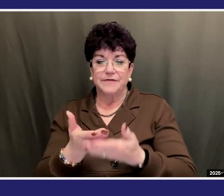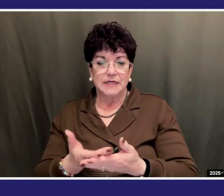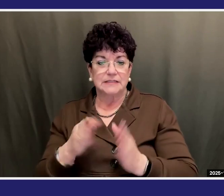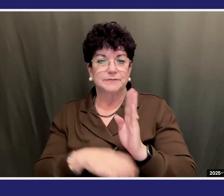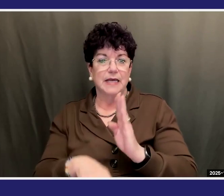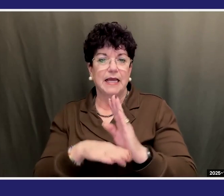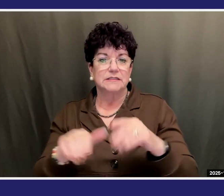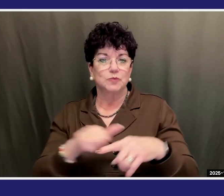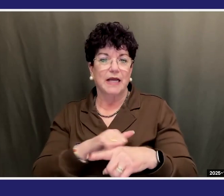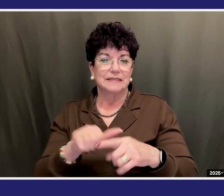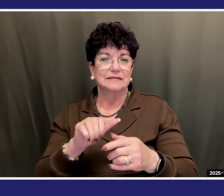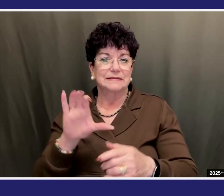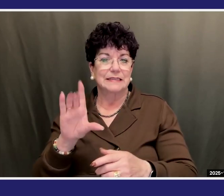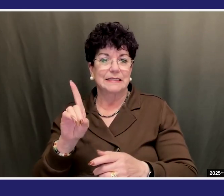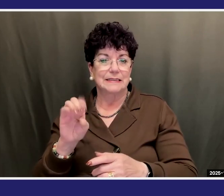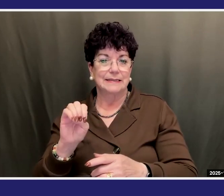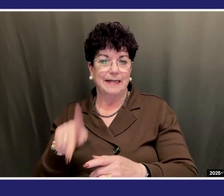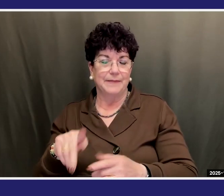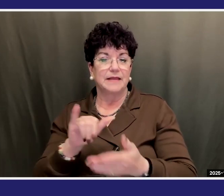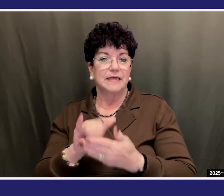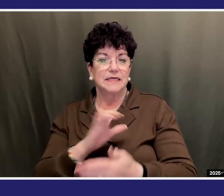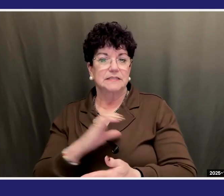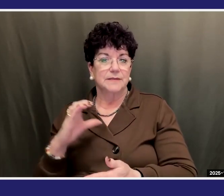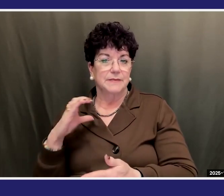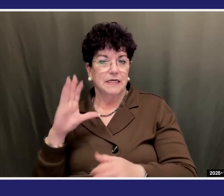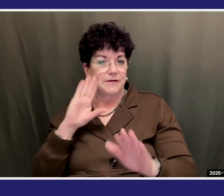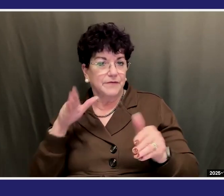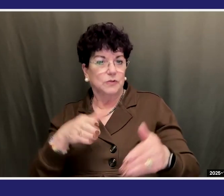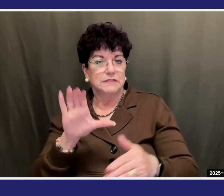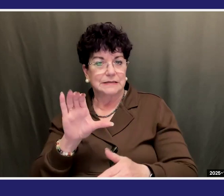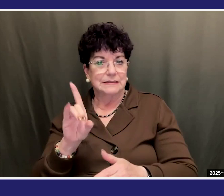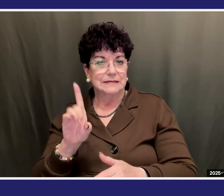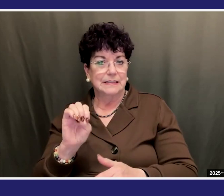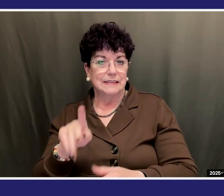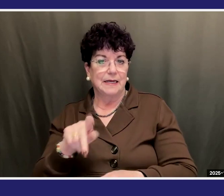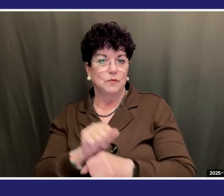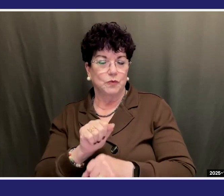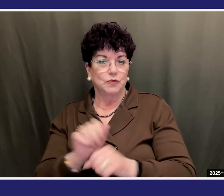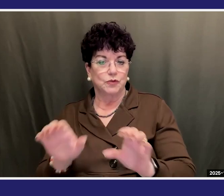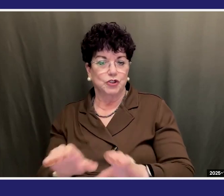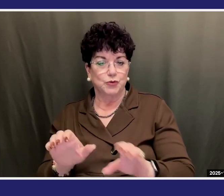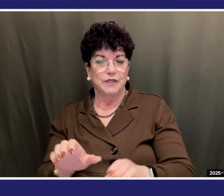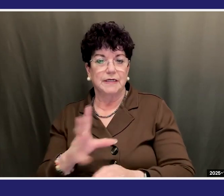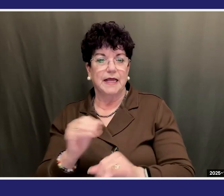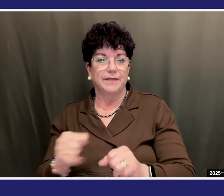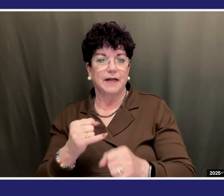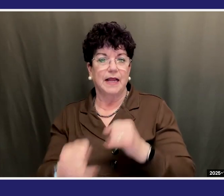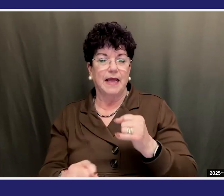Practices, and this will be a committee that is solely focused on the CDEP work that's being done. And then the